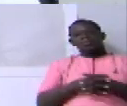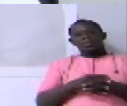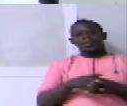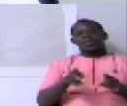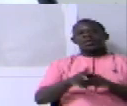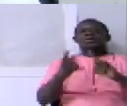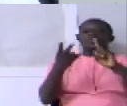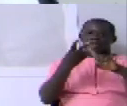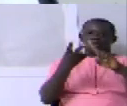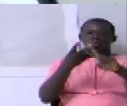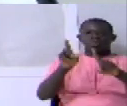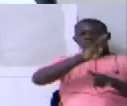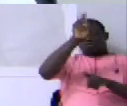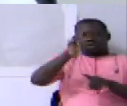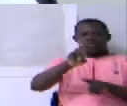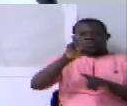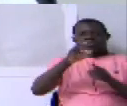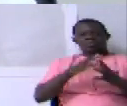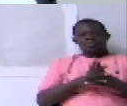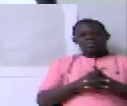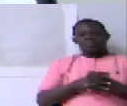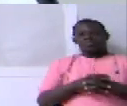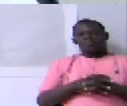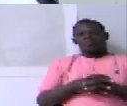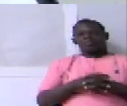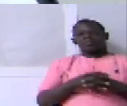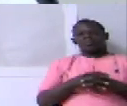The second question is, a